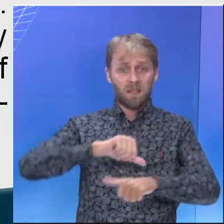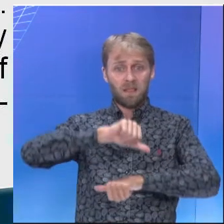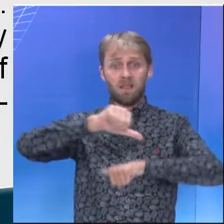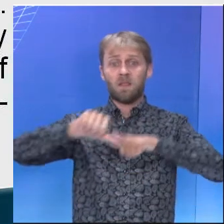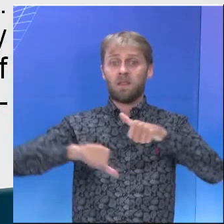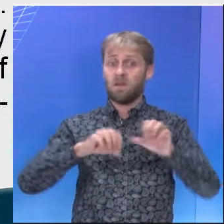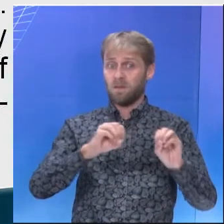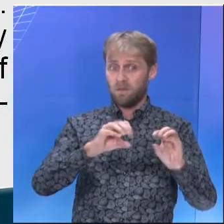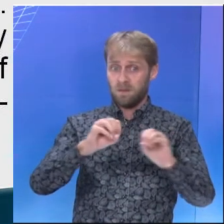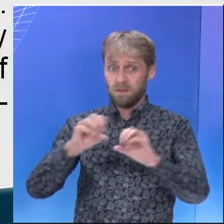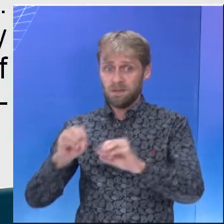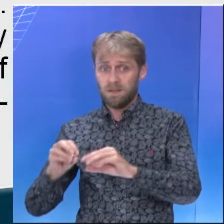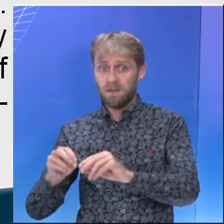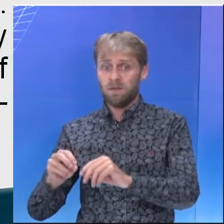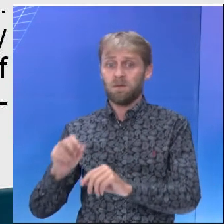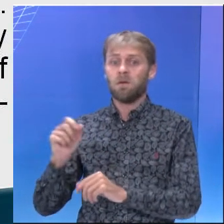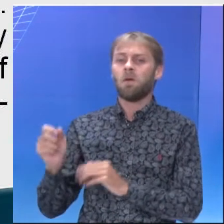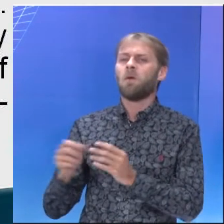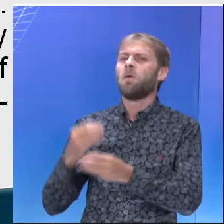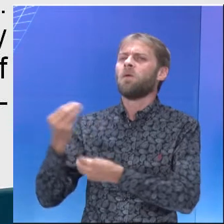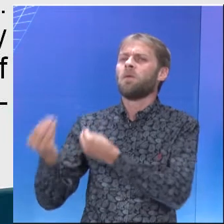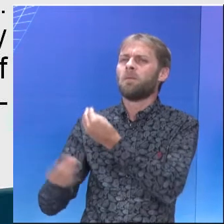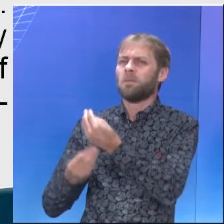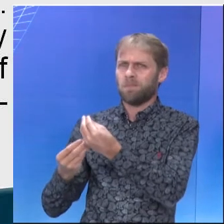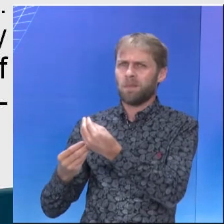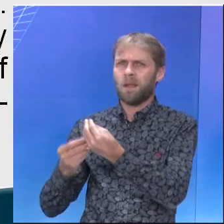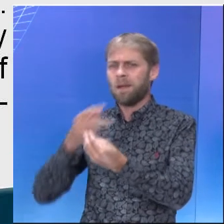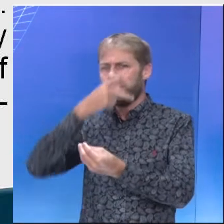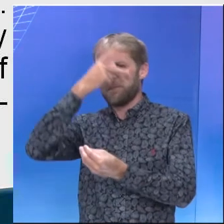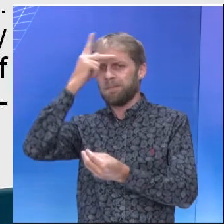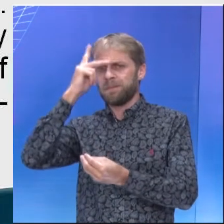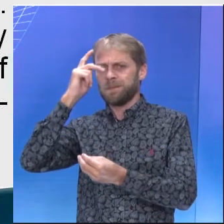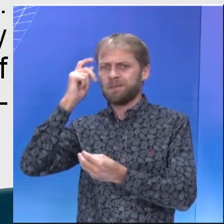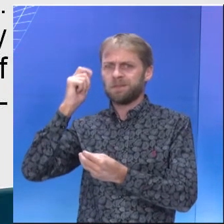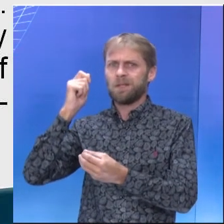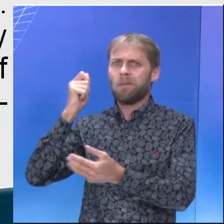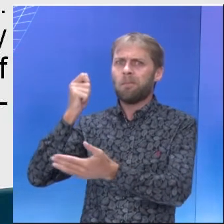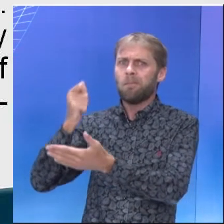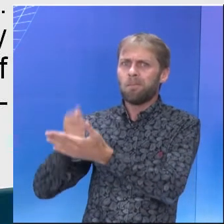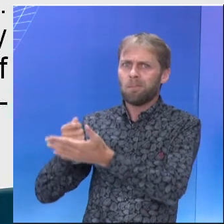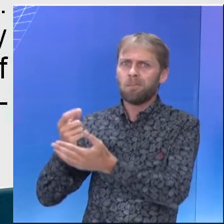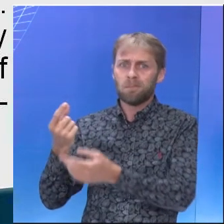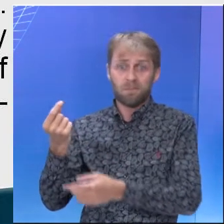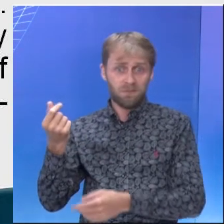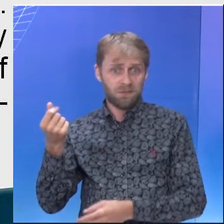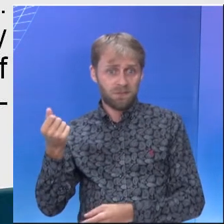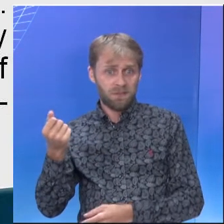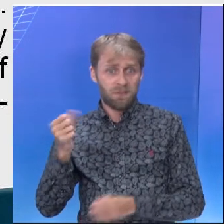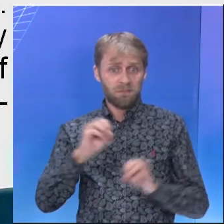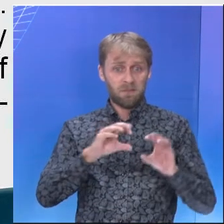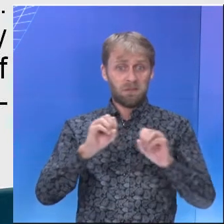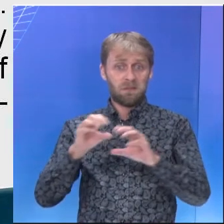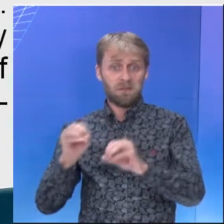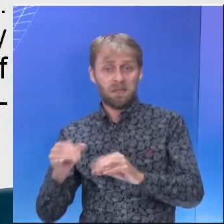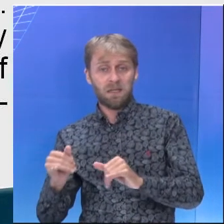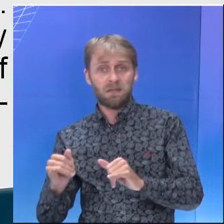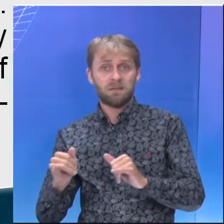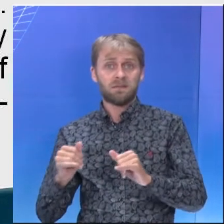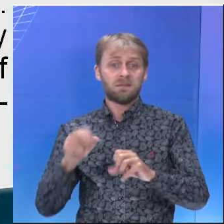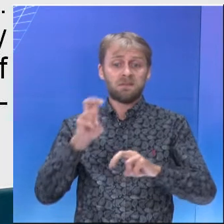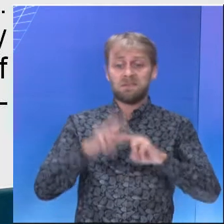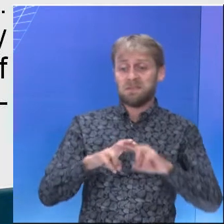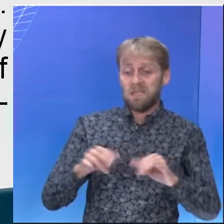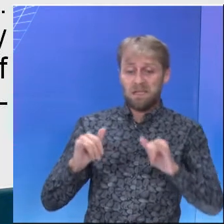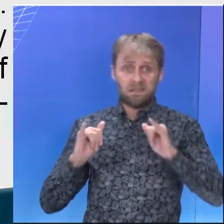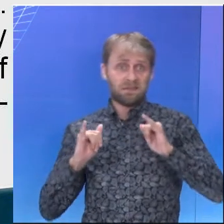way people with power and money view education as simply sit and get. If